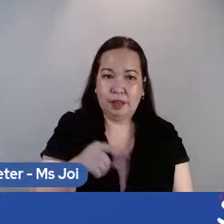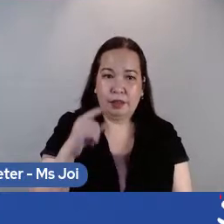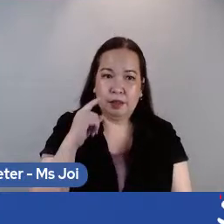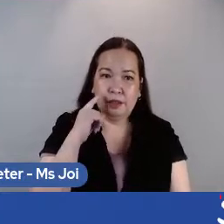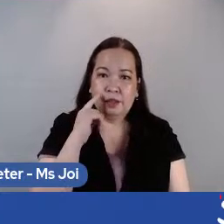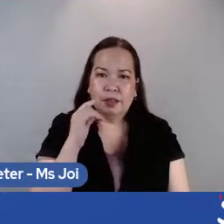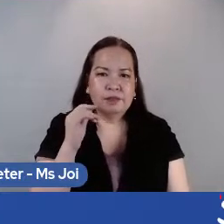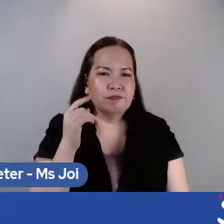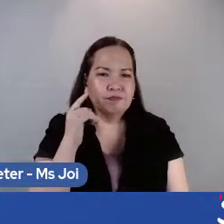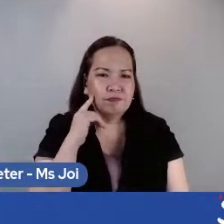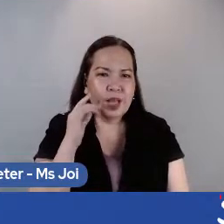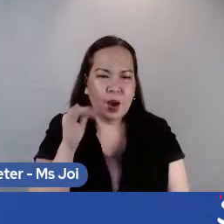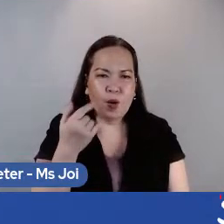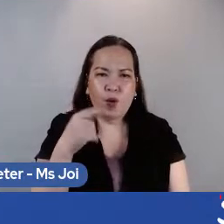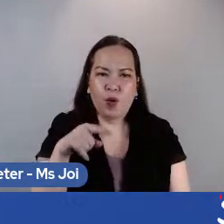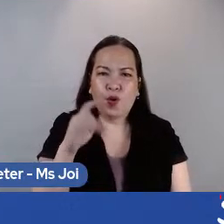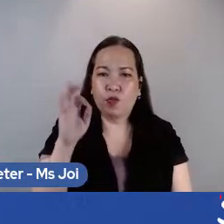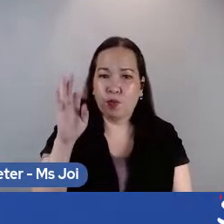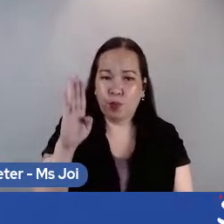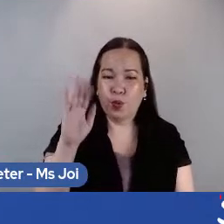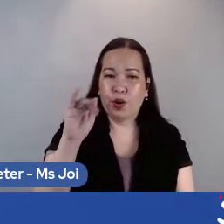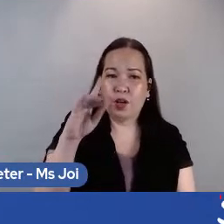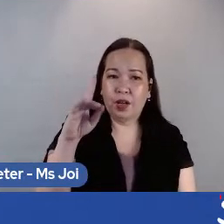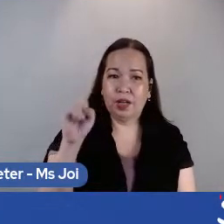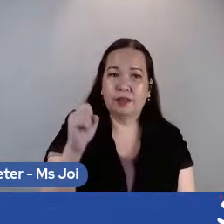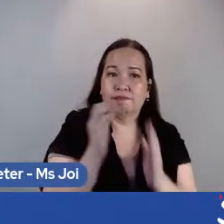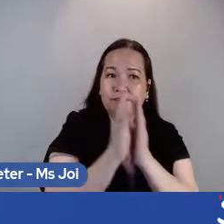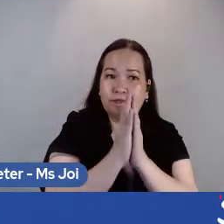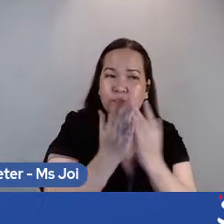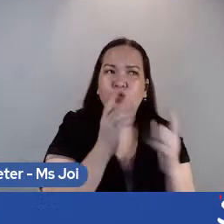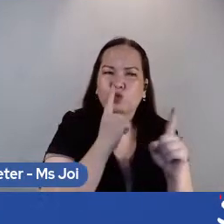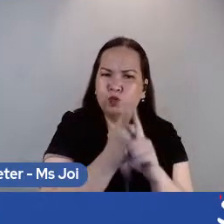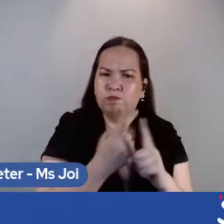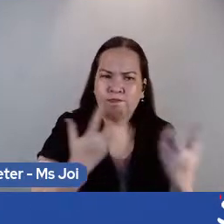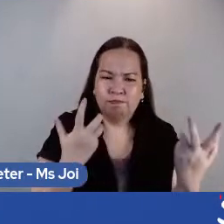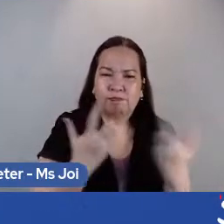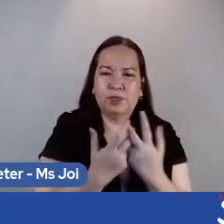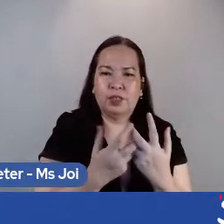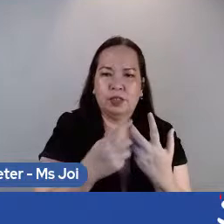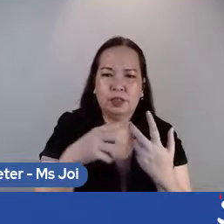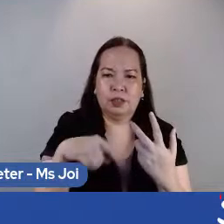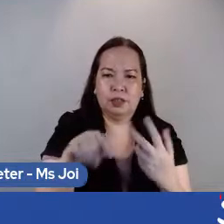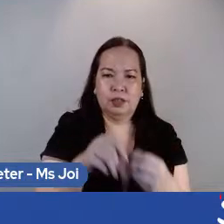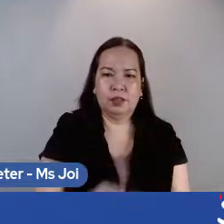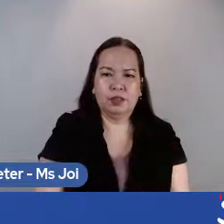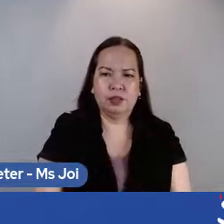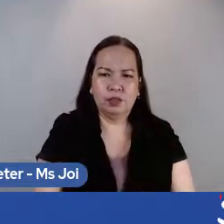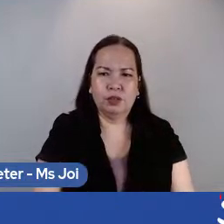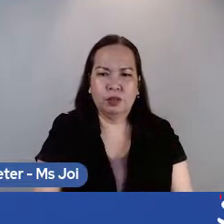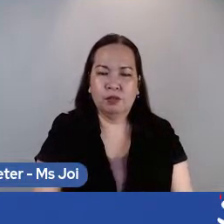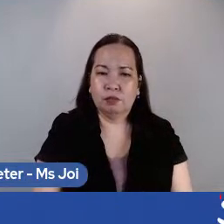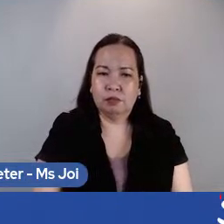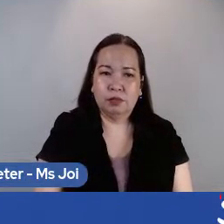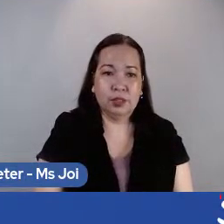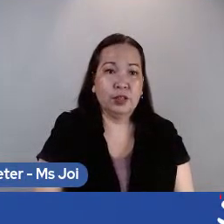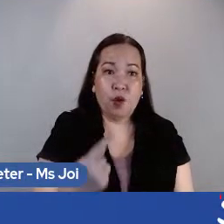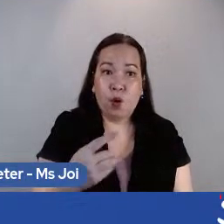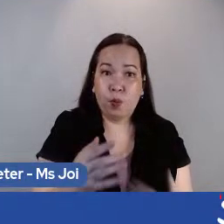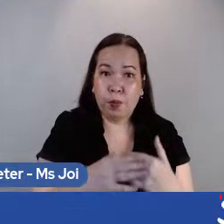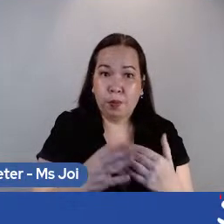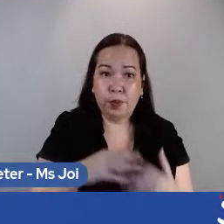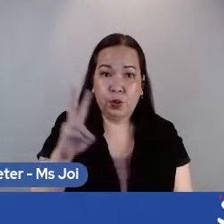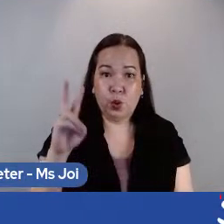Library effective in enabling transparency and, of course, preventing election interference with the upcoming 2022